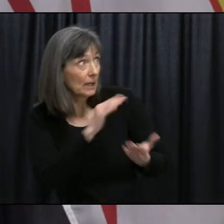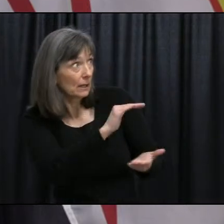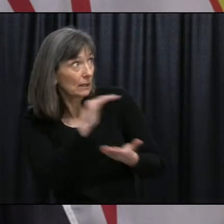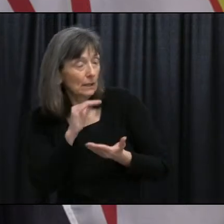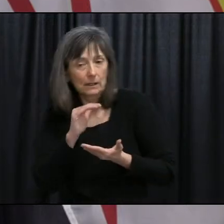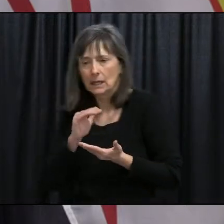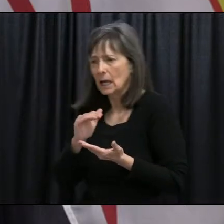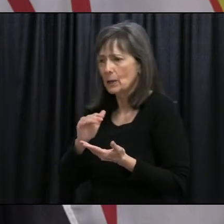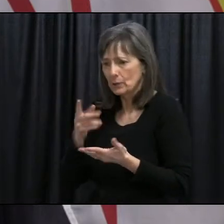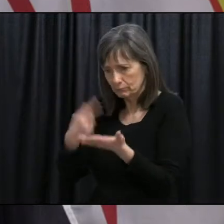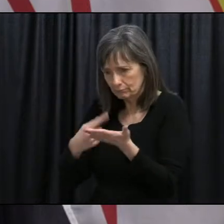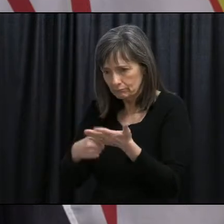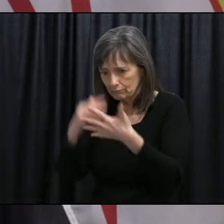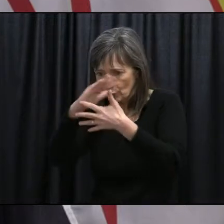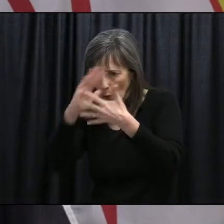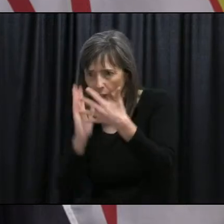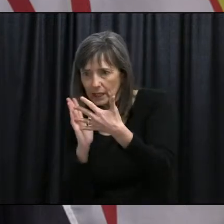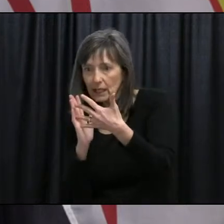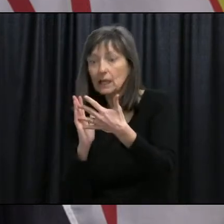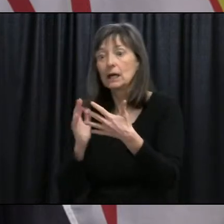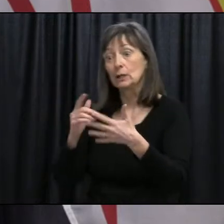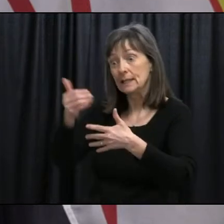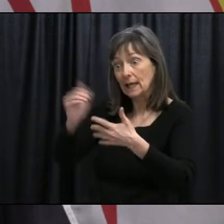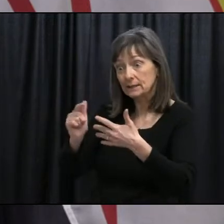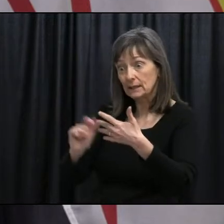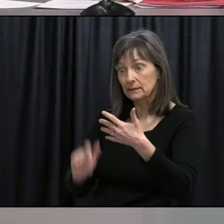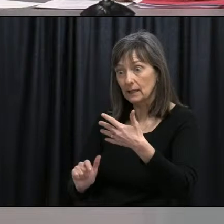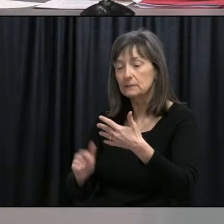be reaching out as appropriate.